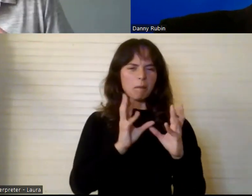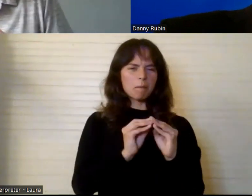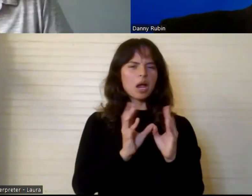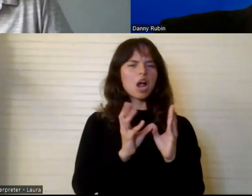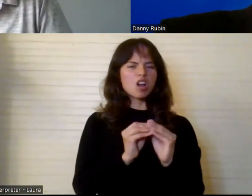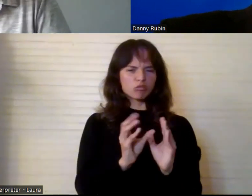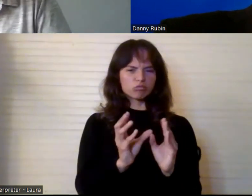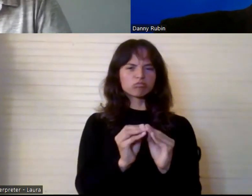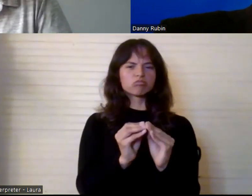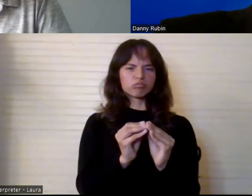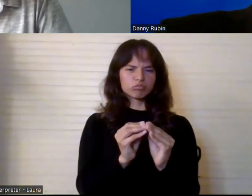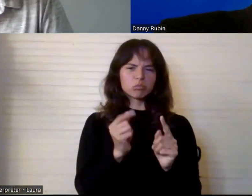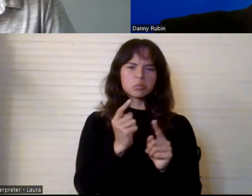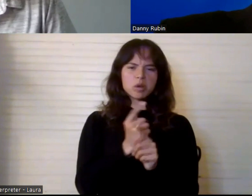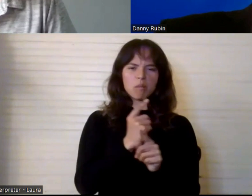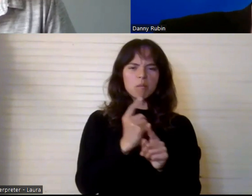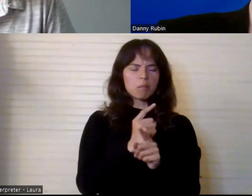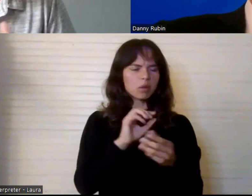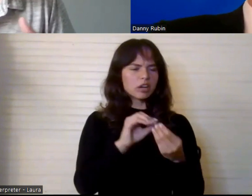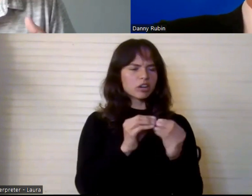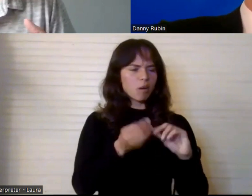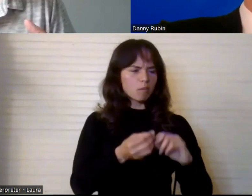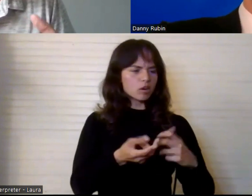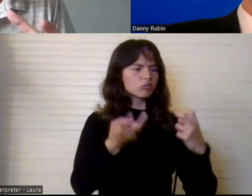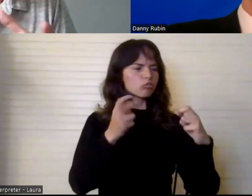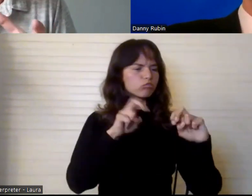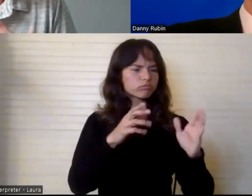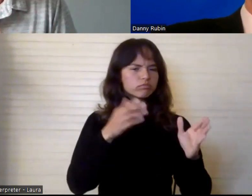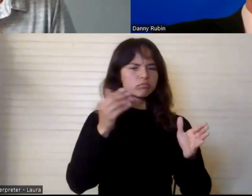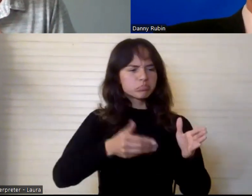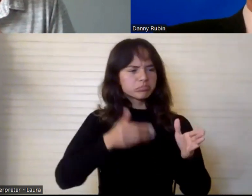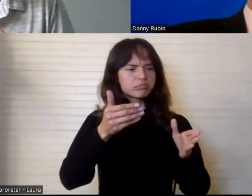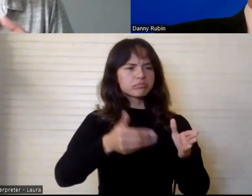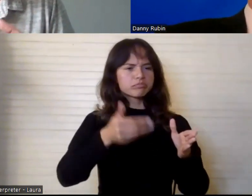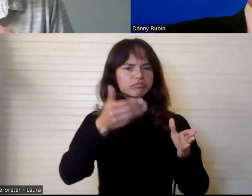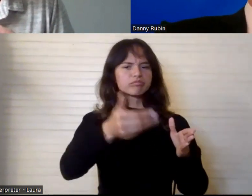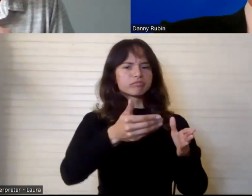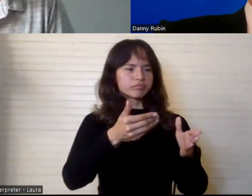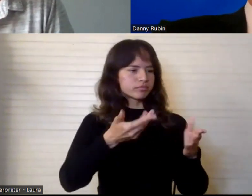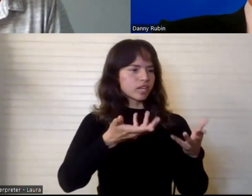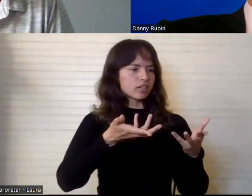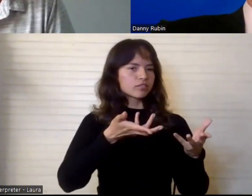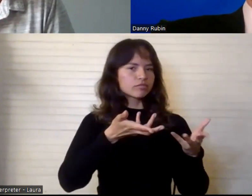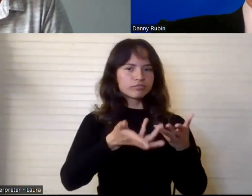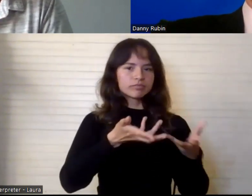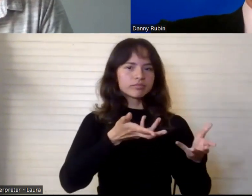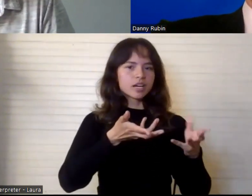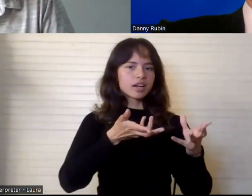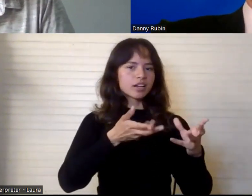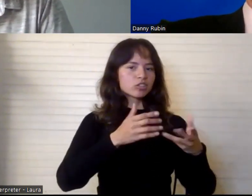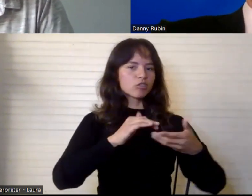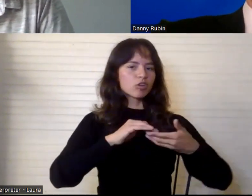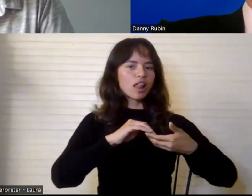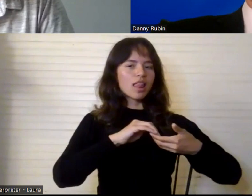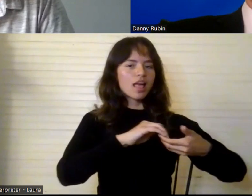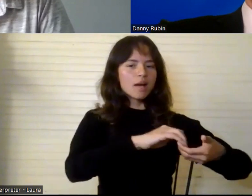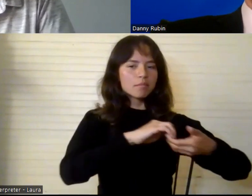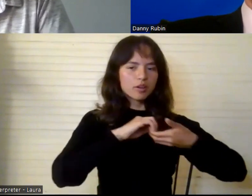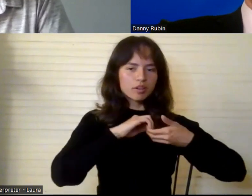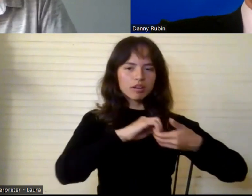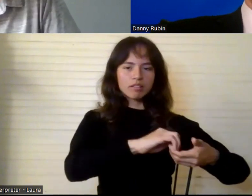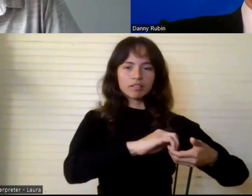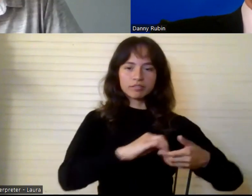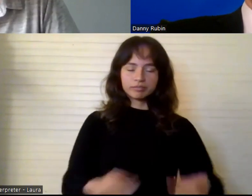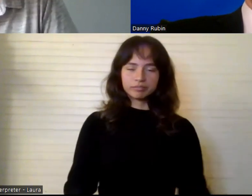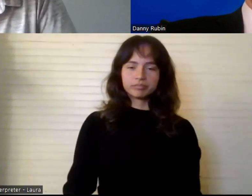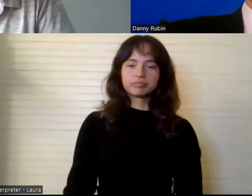do in sales and marketing and ultimately collaborating with our design and development teams is we're the first point of entry